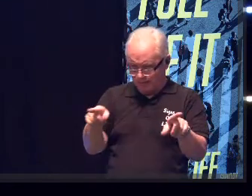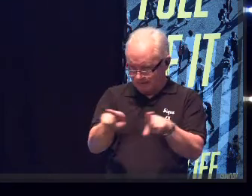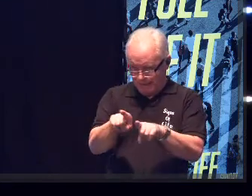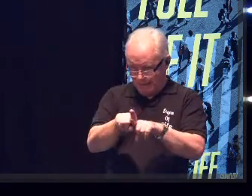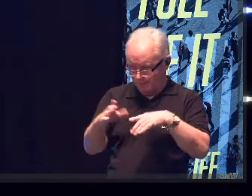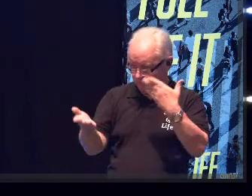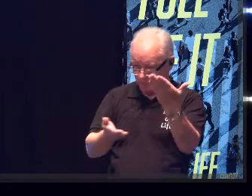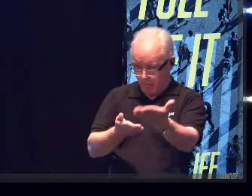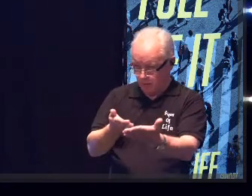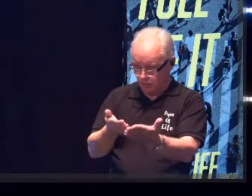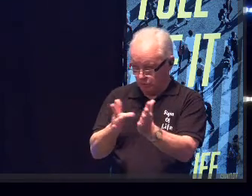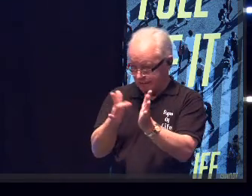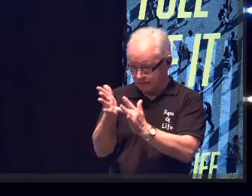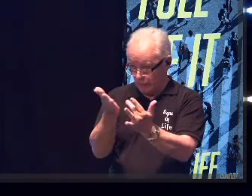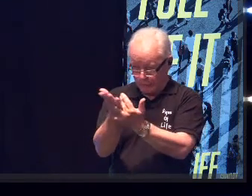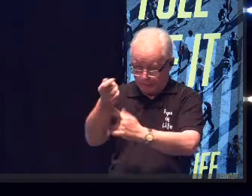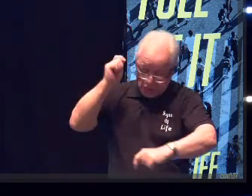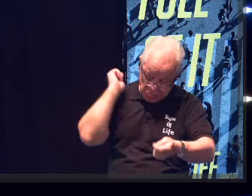but as a church,